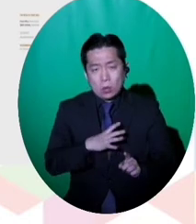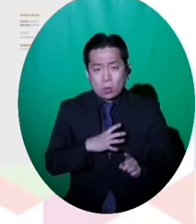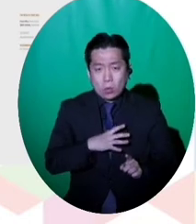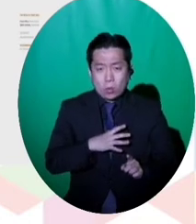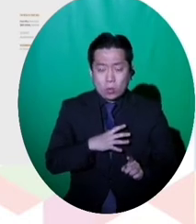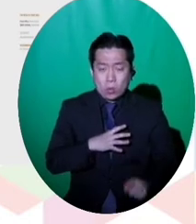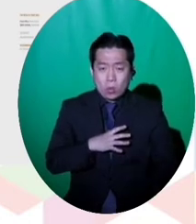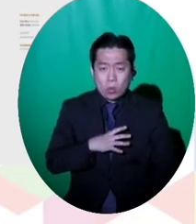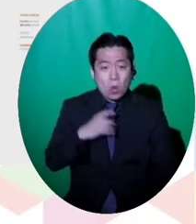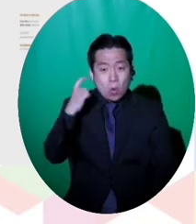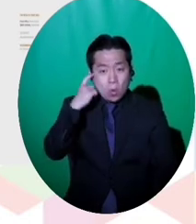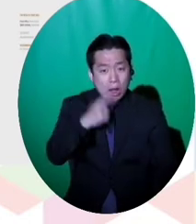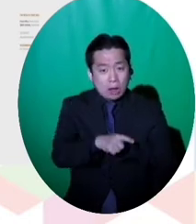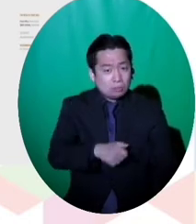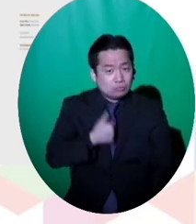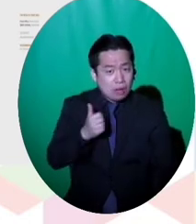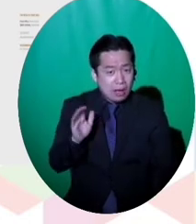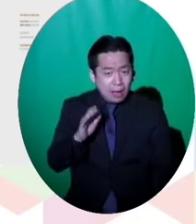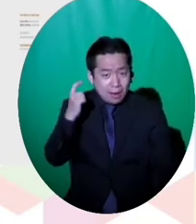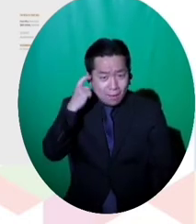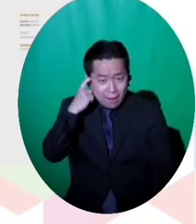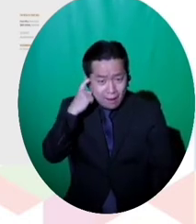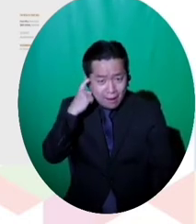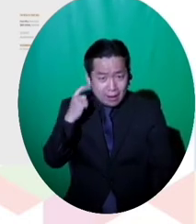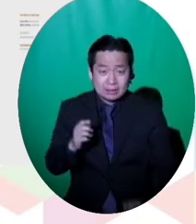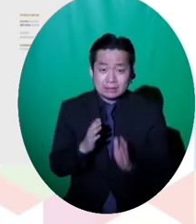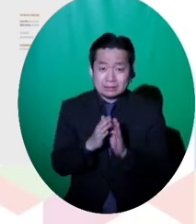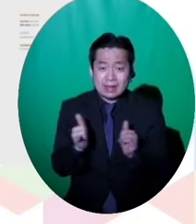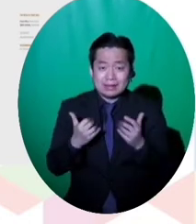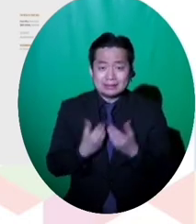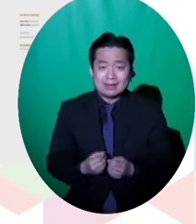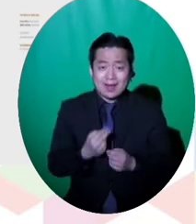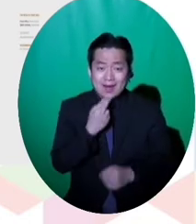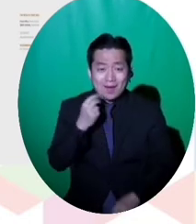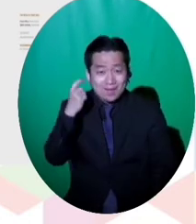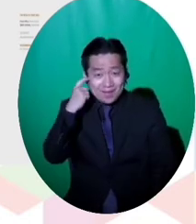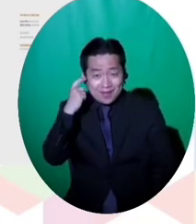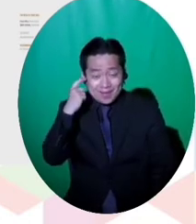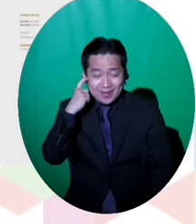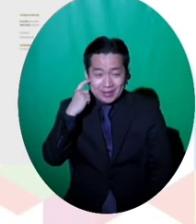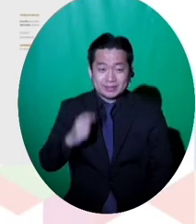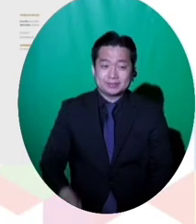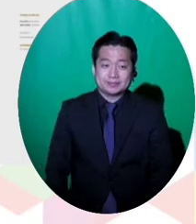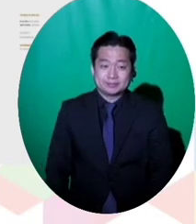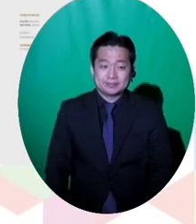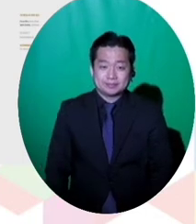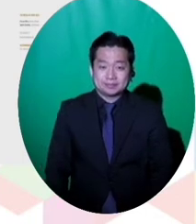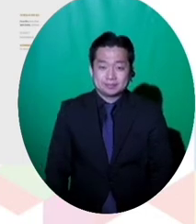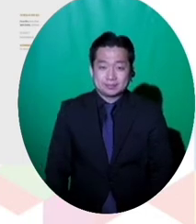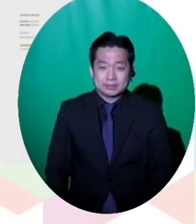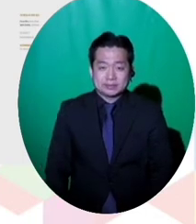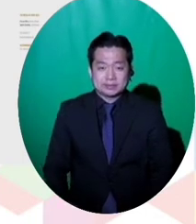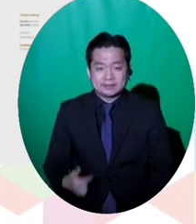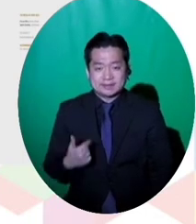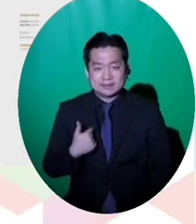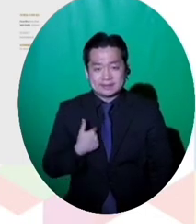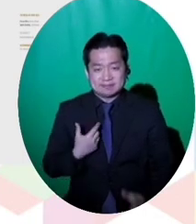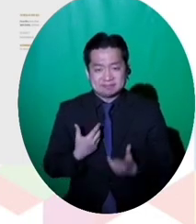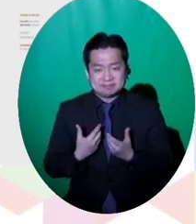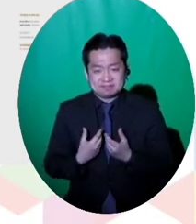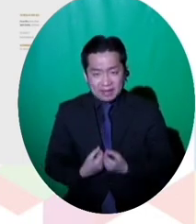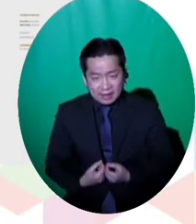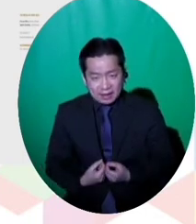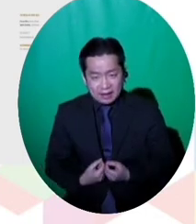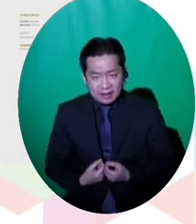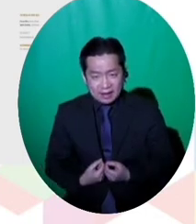upset? Now, it may be because they're apathetic or powerless. But I think a more productive